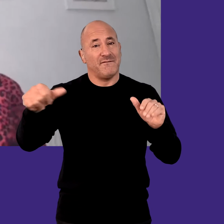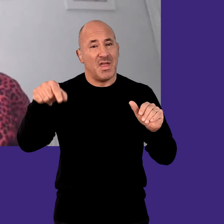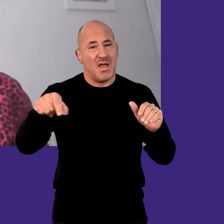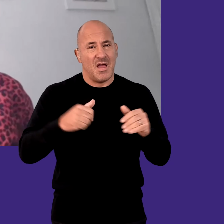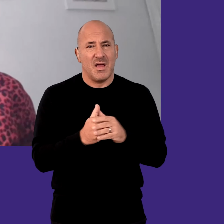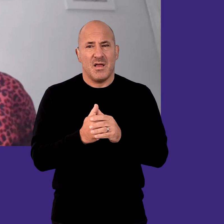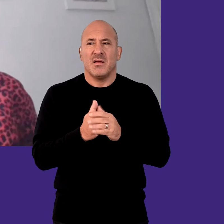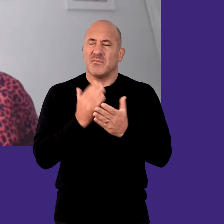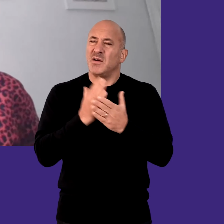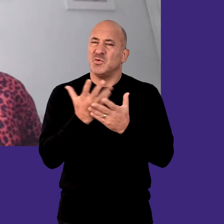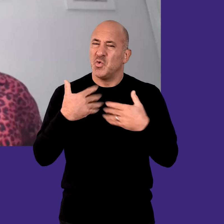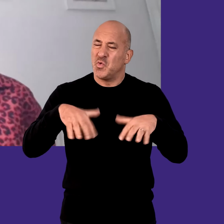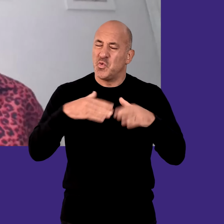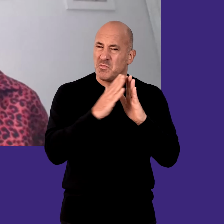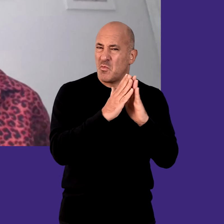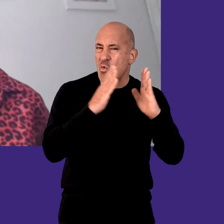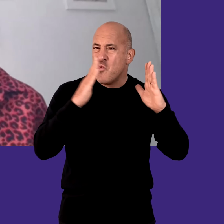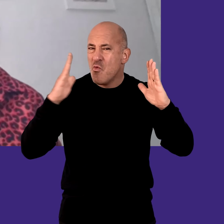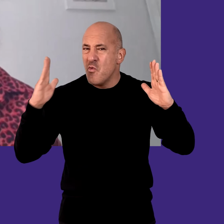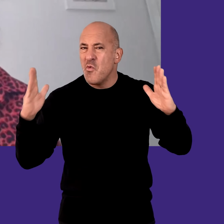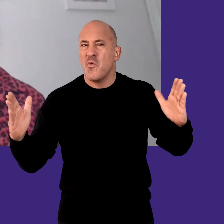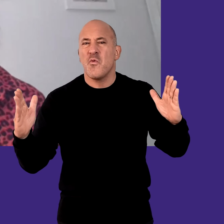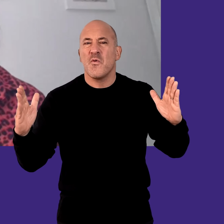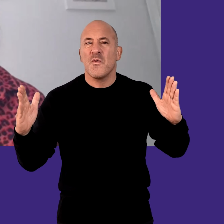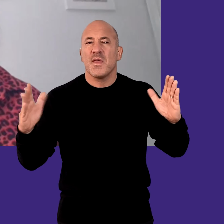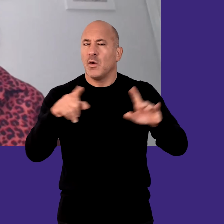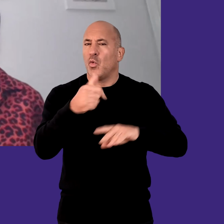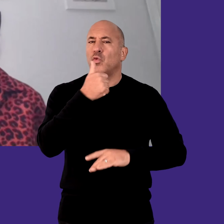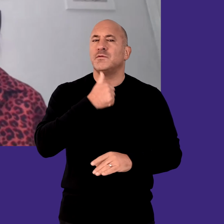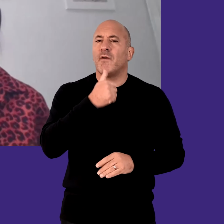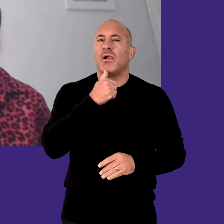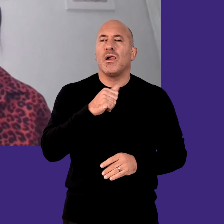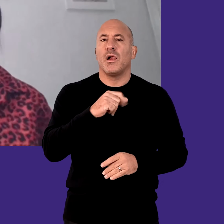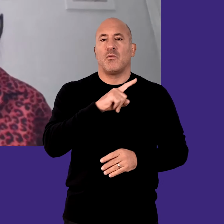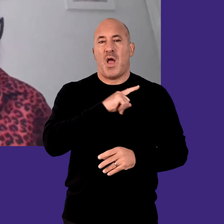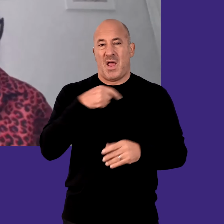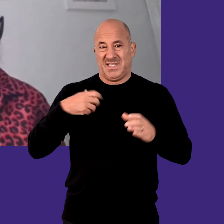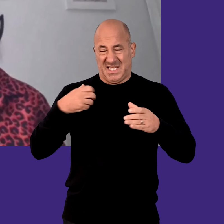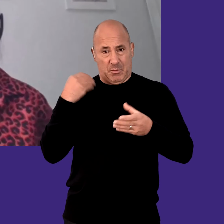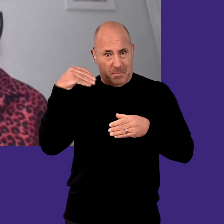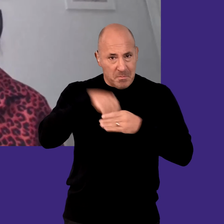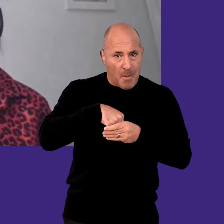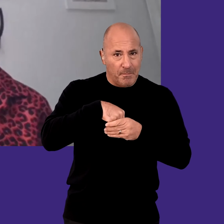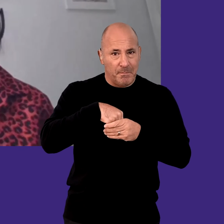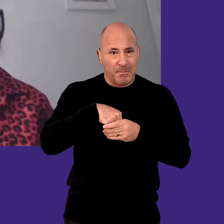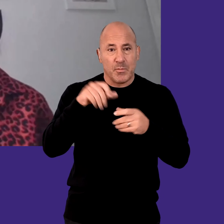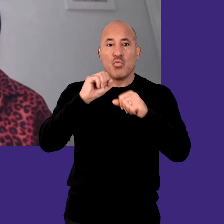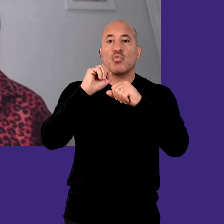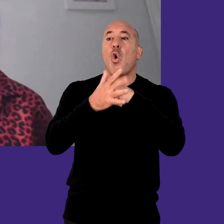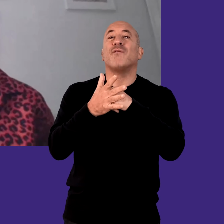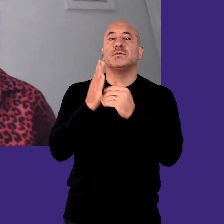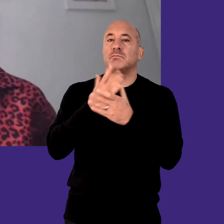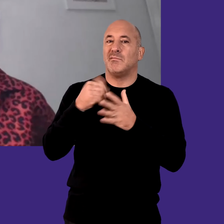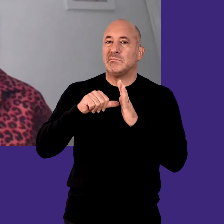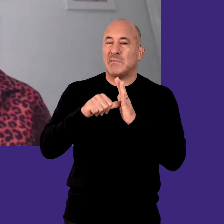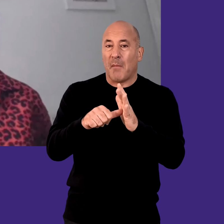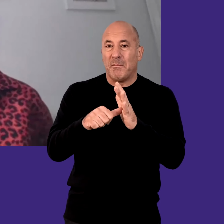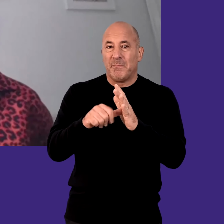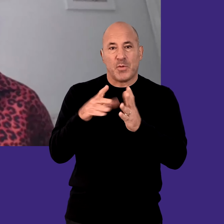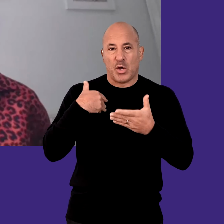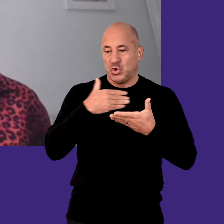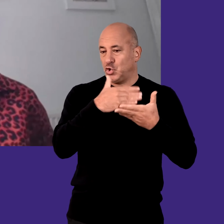then the legacy work afterwards as well. But it took a long time. I think it was useful that because we're an embedded team,